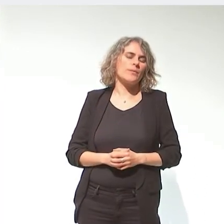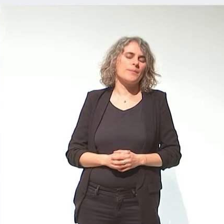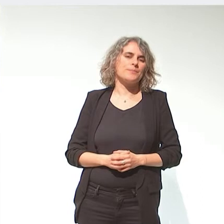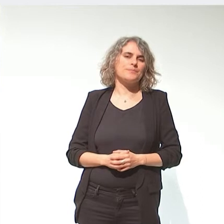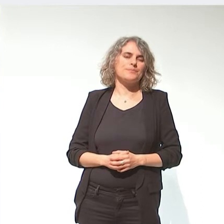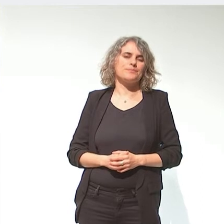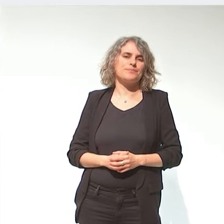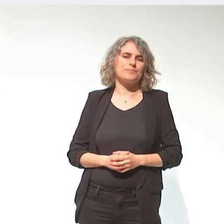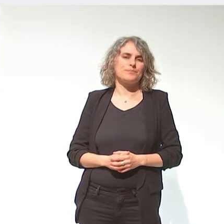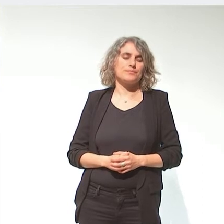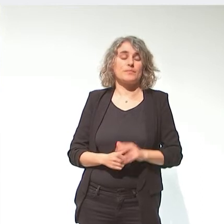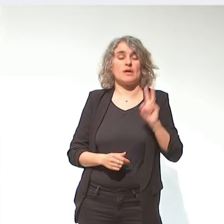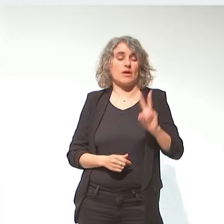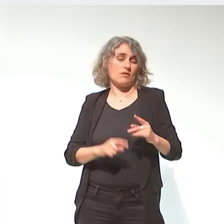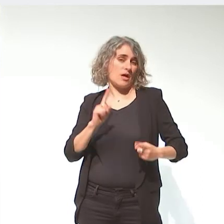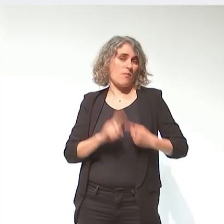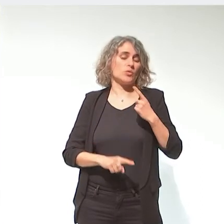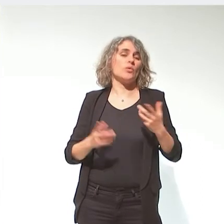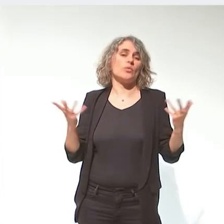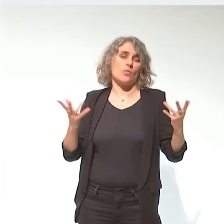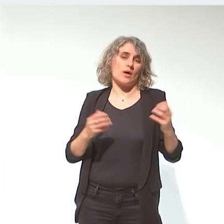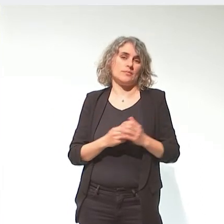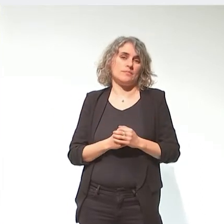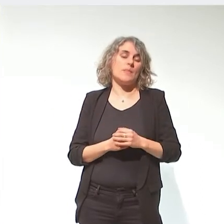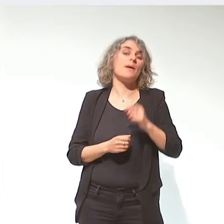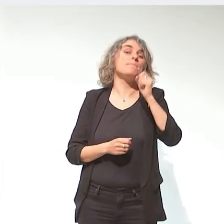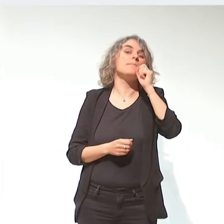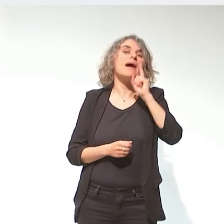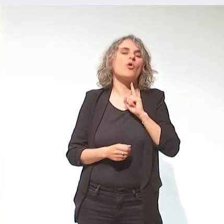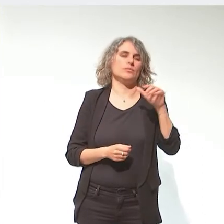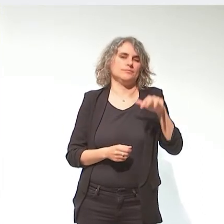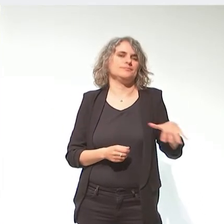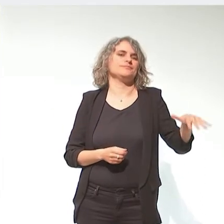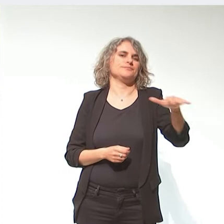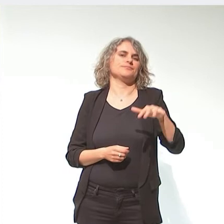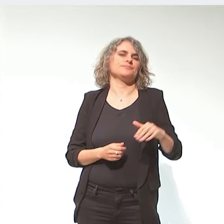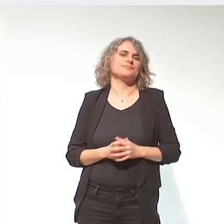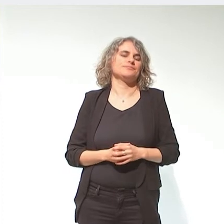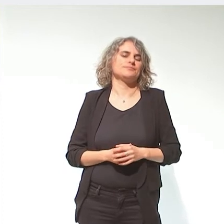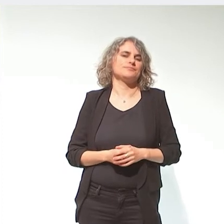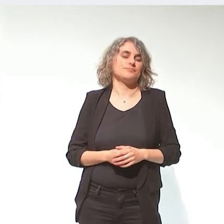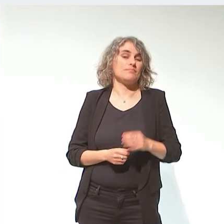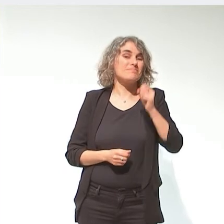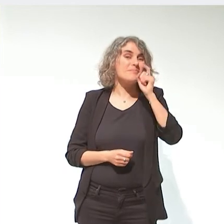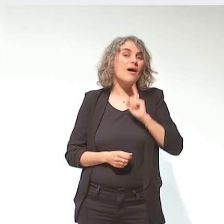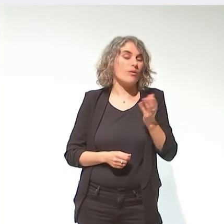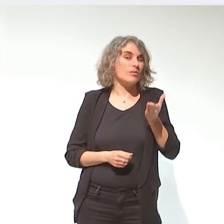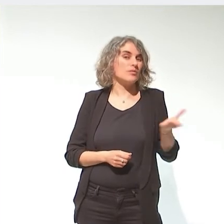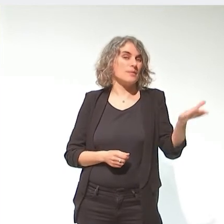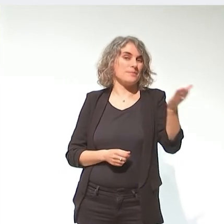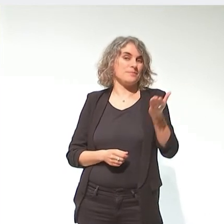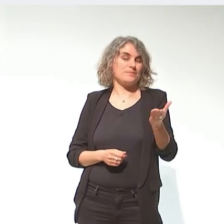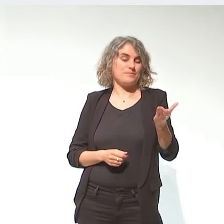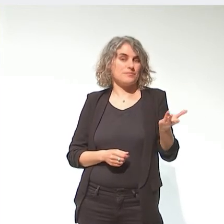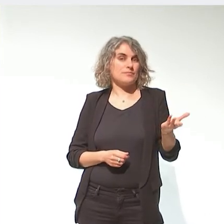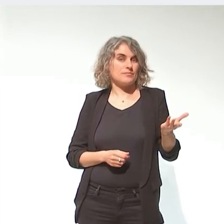parents are the only decision makers about the type